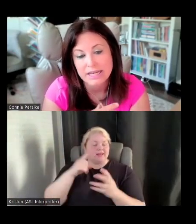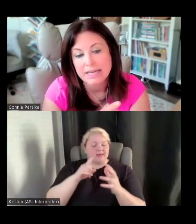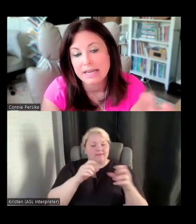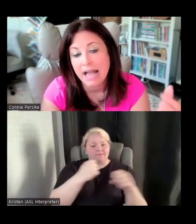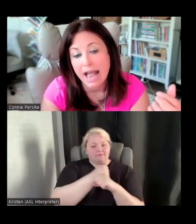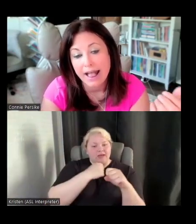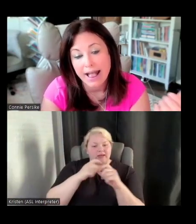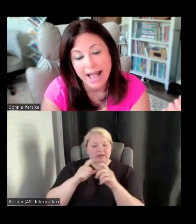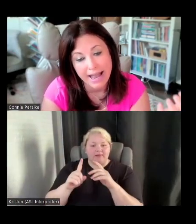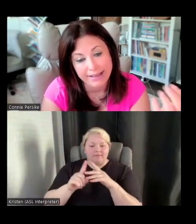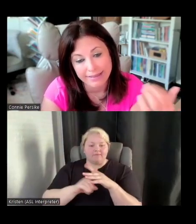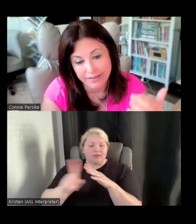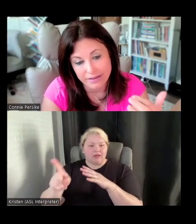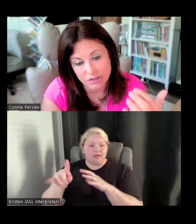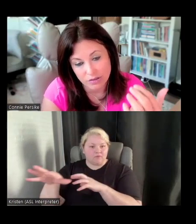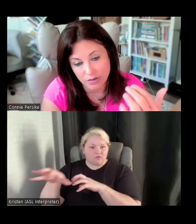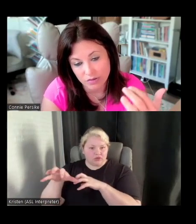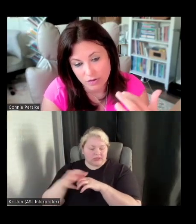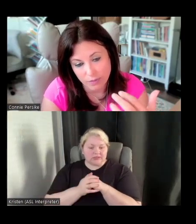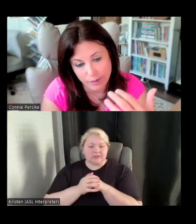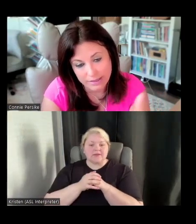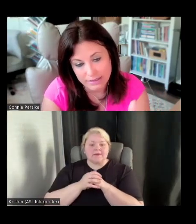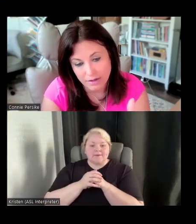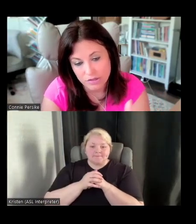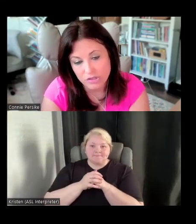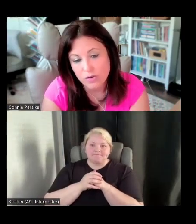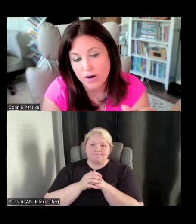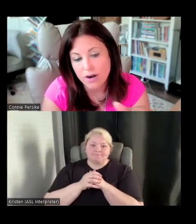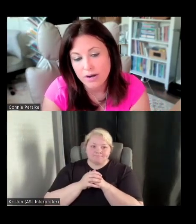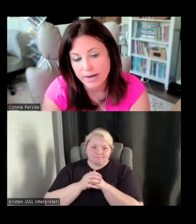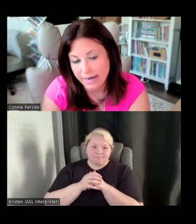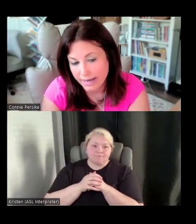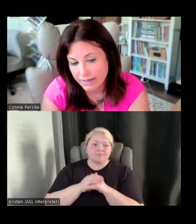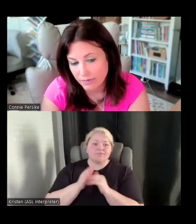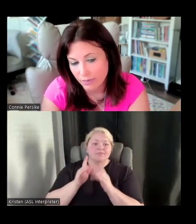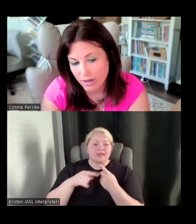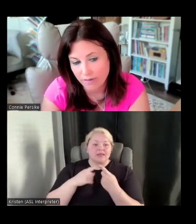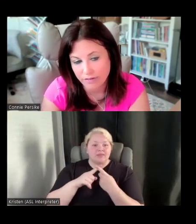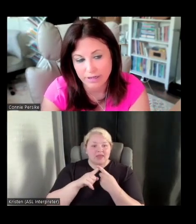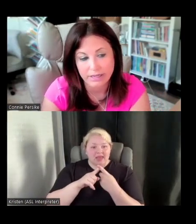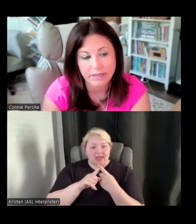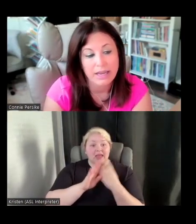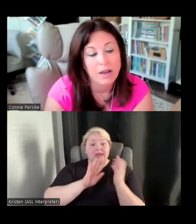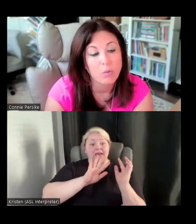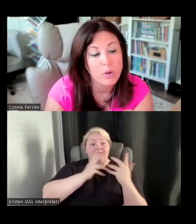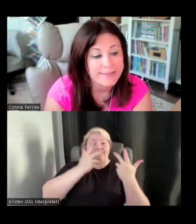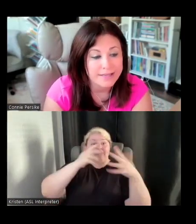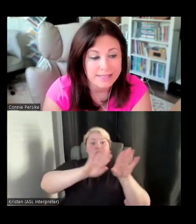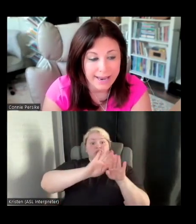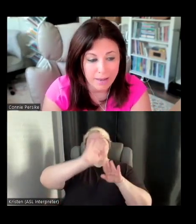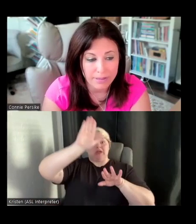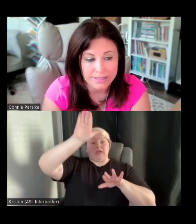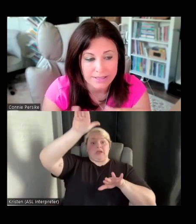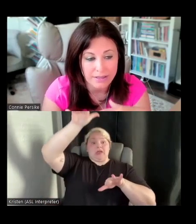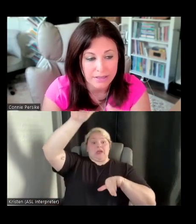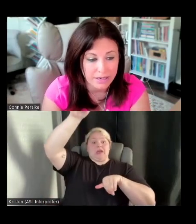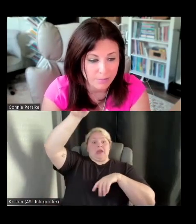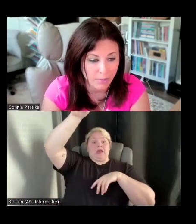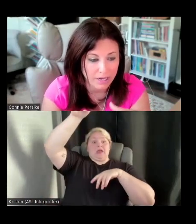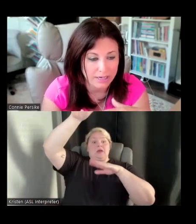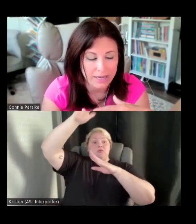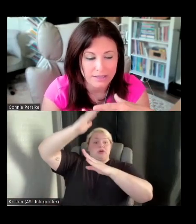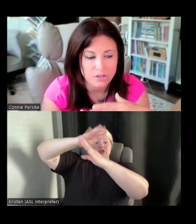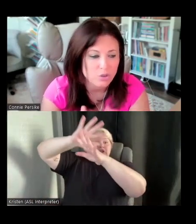freeze. Then the student goes through rest and restore and recovery. When this happens, the